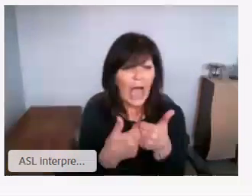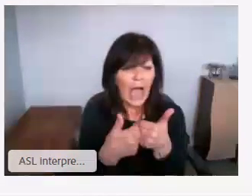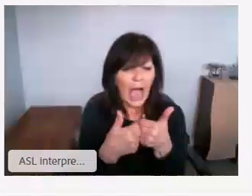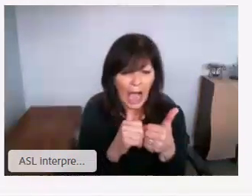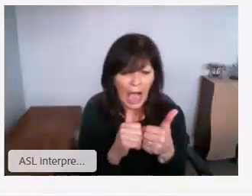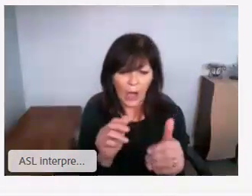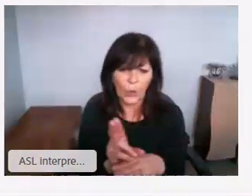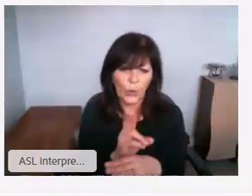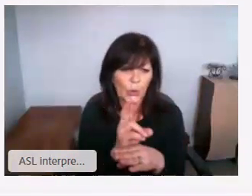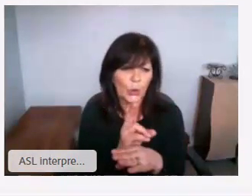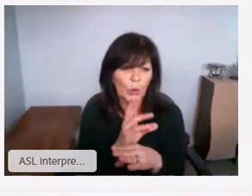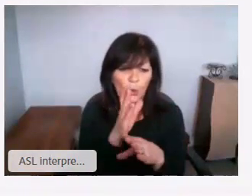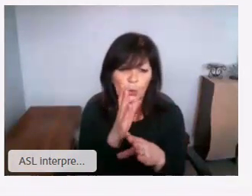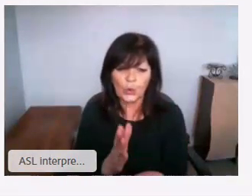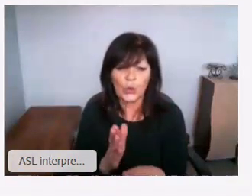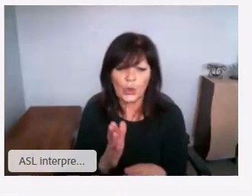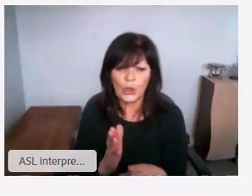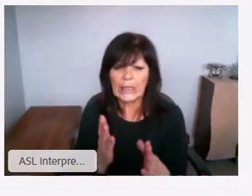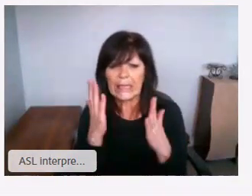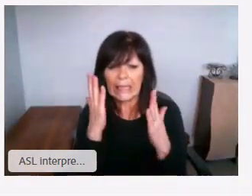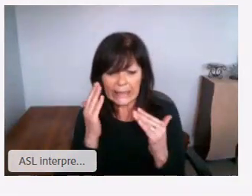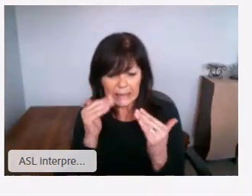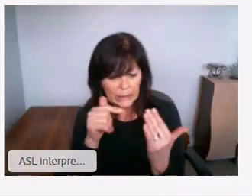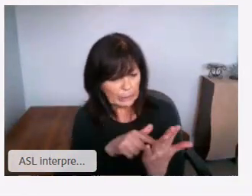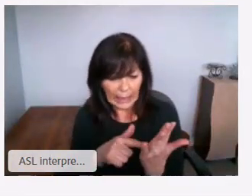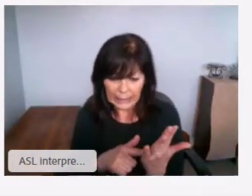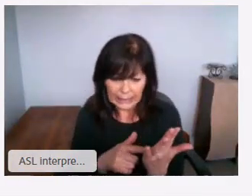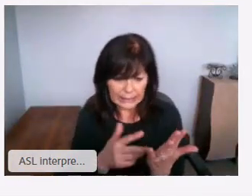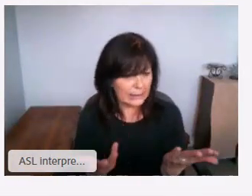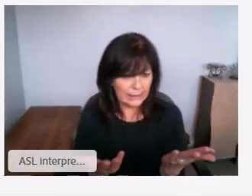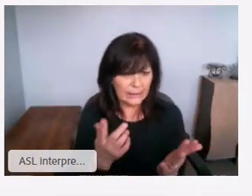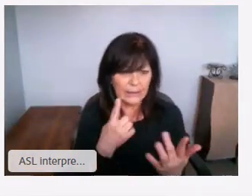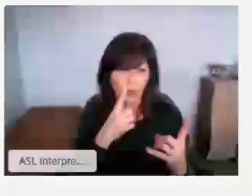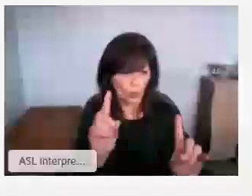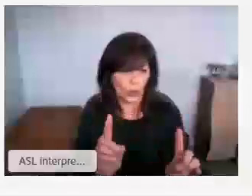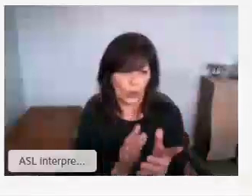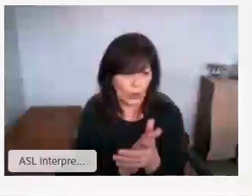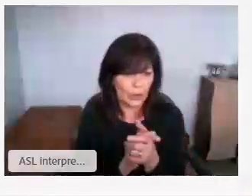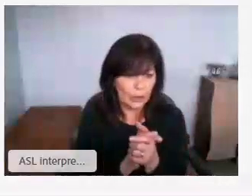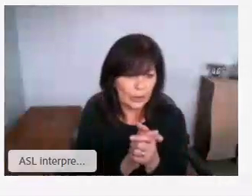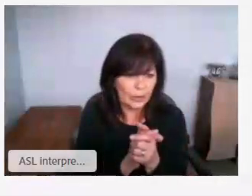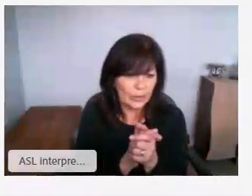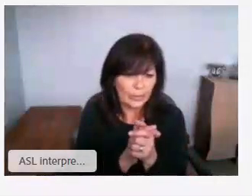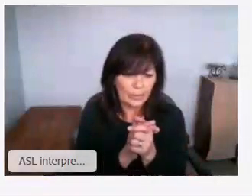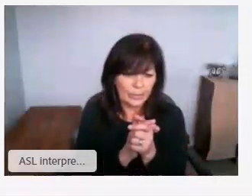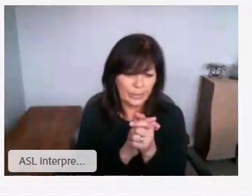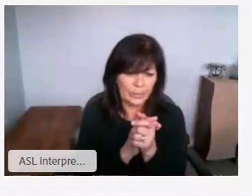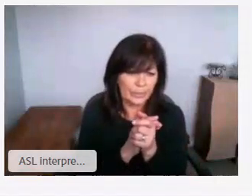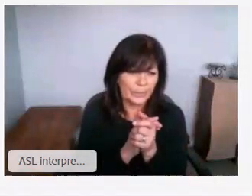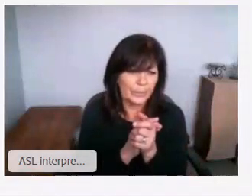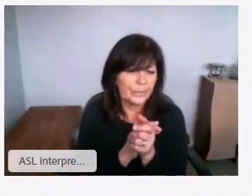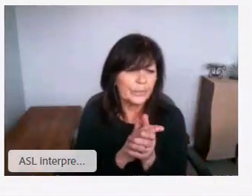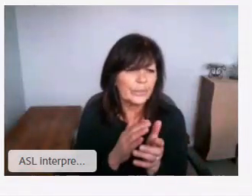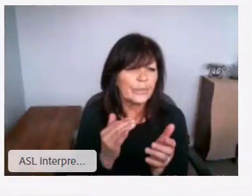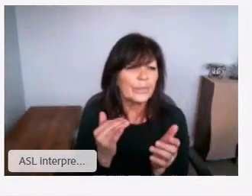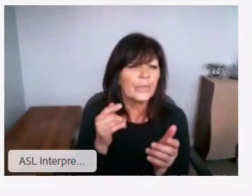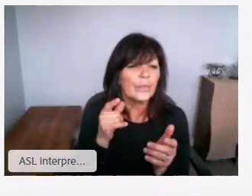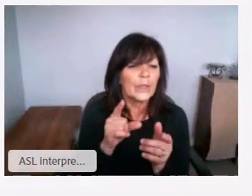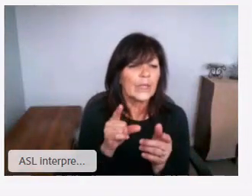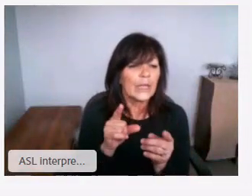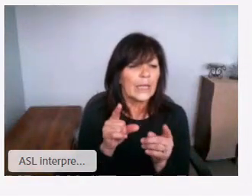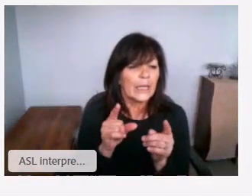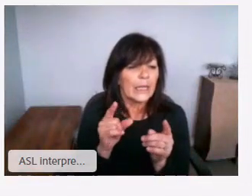user expects to behave with the implementation. It's used to